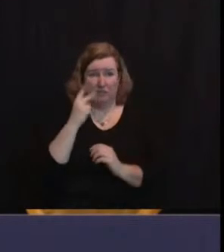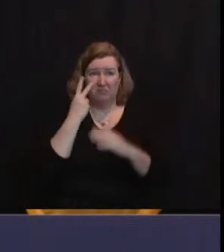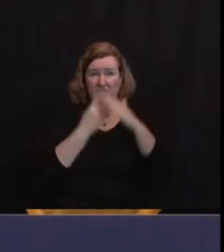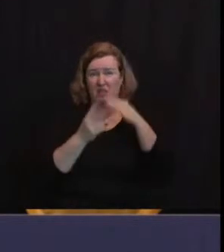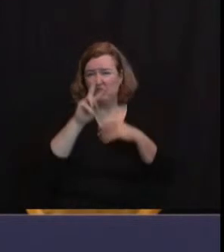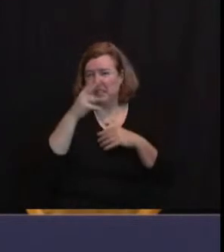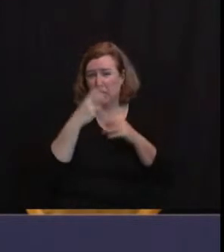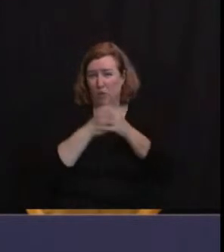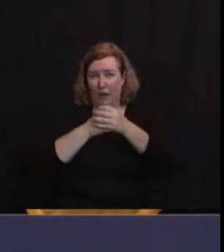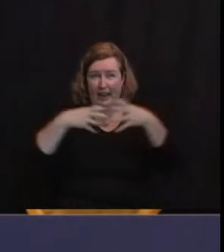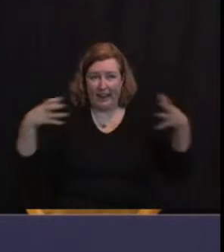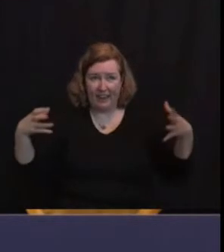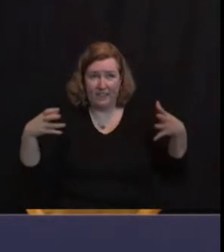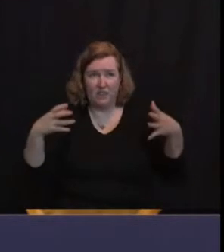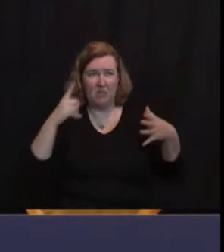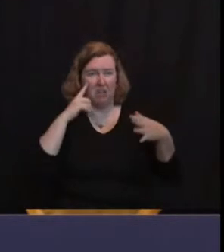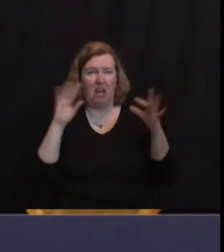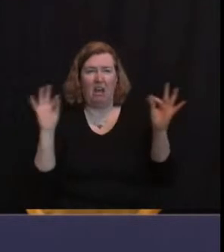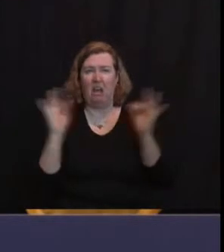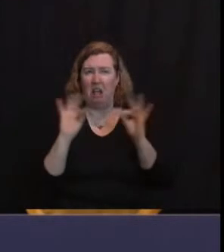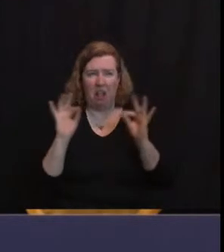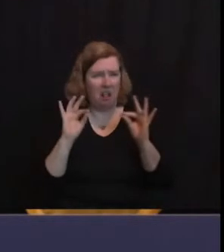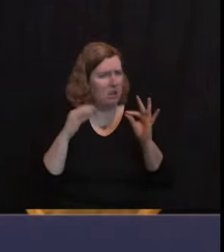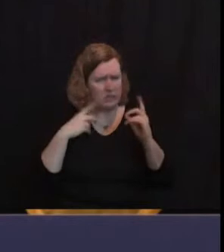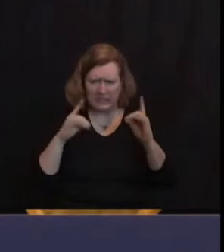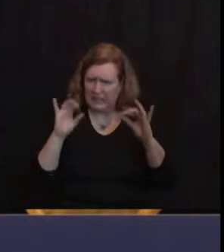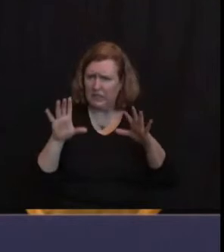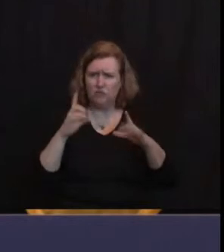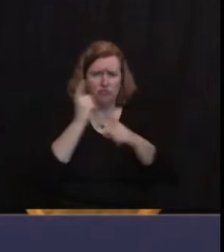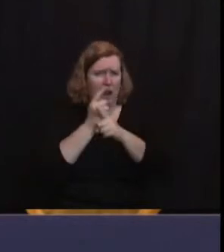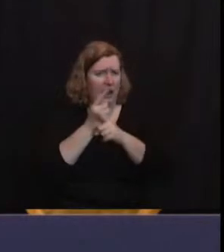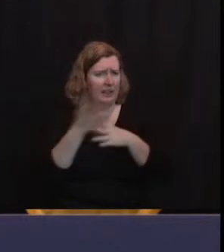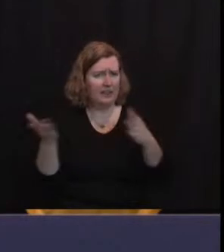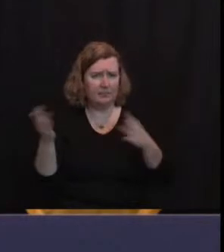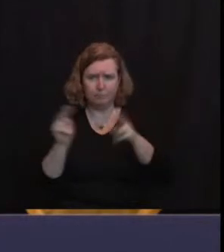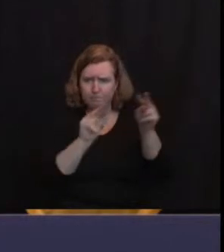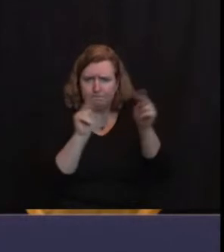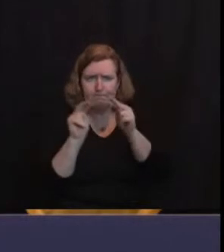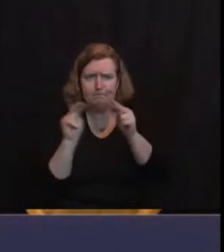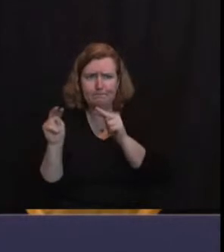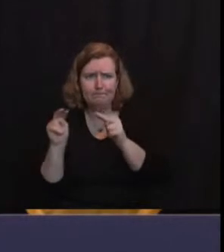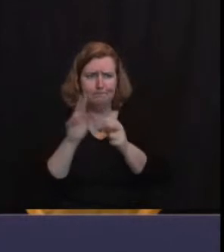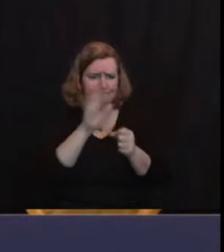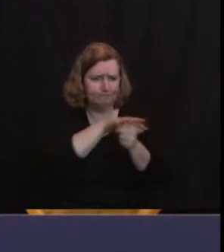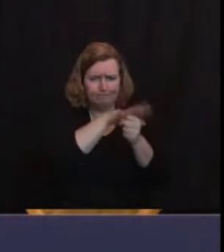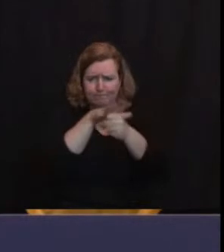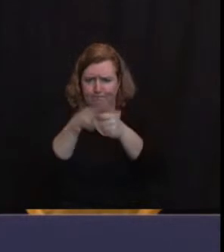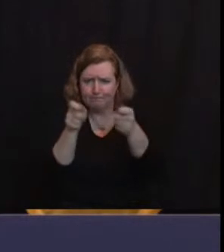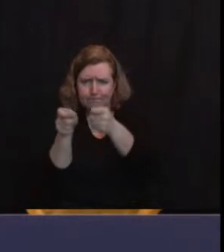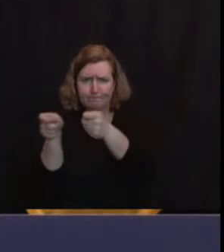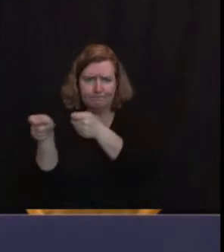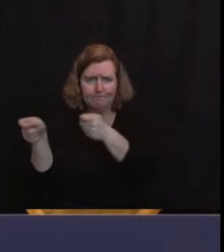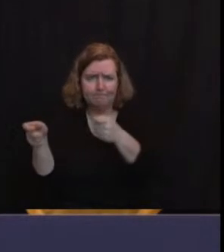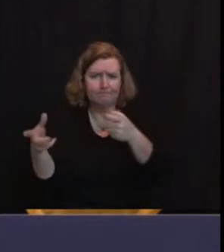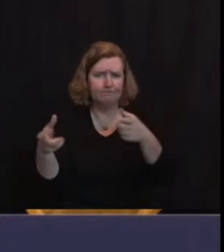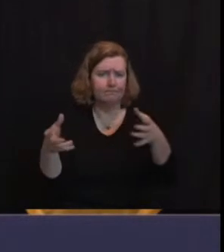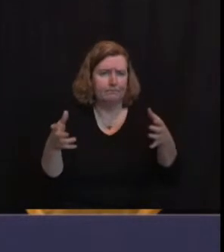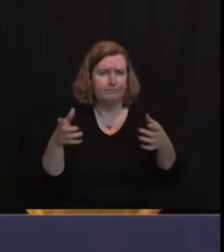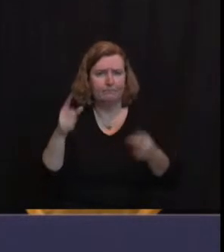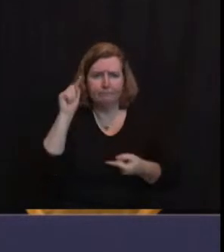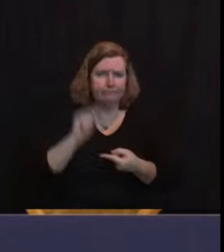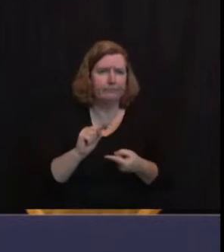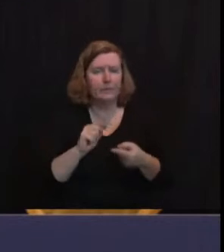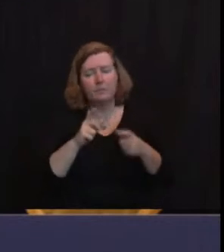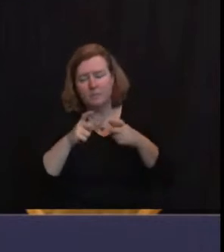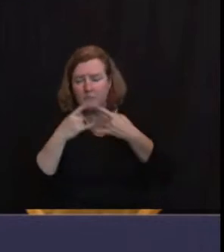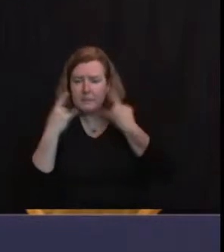today, that folks did the right things, that we kept capacity, we kept a lid on our activities. Folks wore a lot of these. They